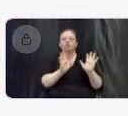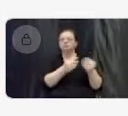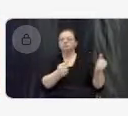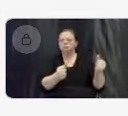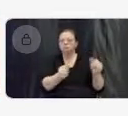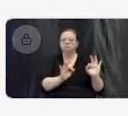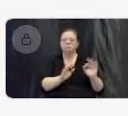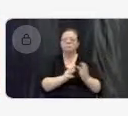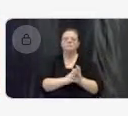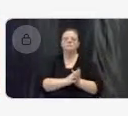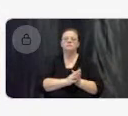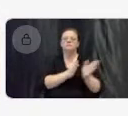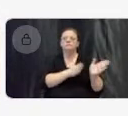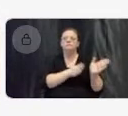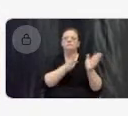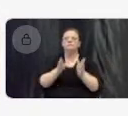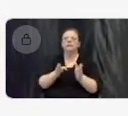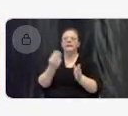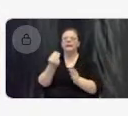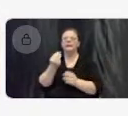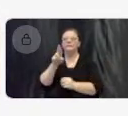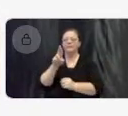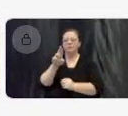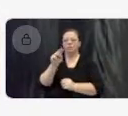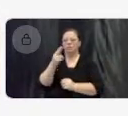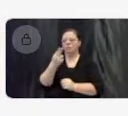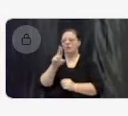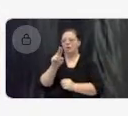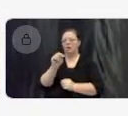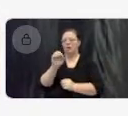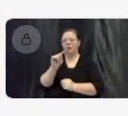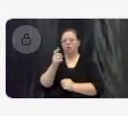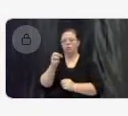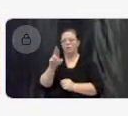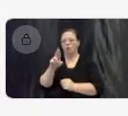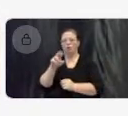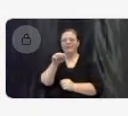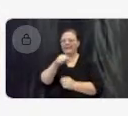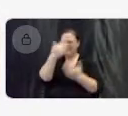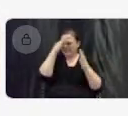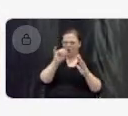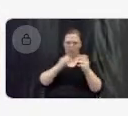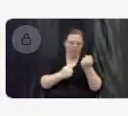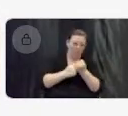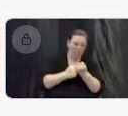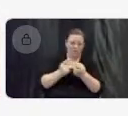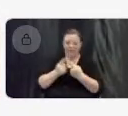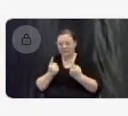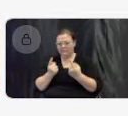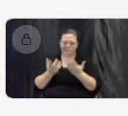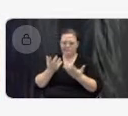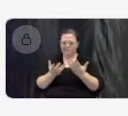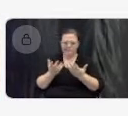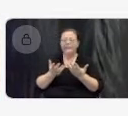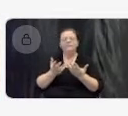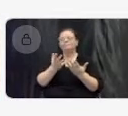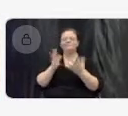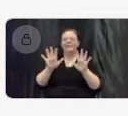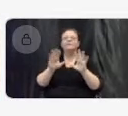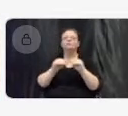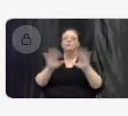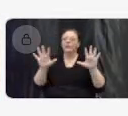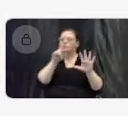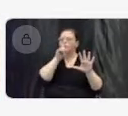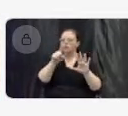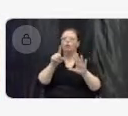Then we have Mr. Hernsberger, who, as he says, really doesn't know whether he's for or he's against. He just wants to make sure that